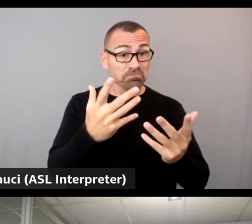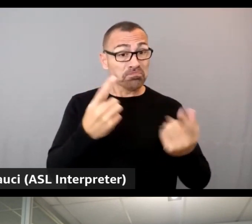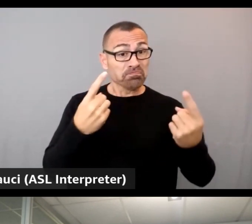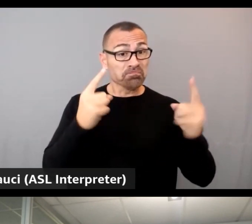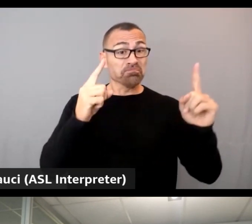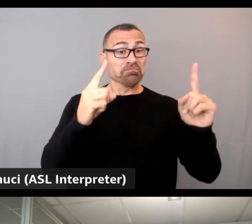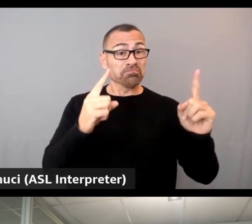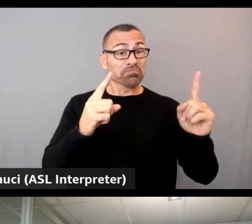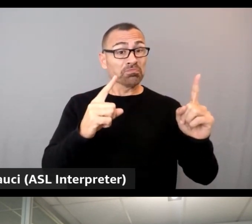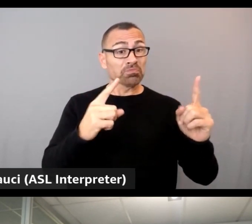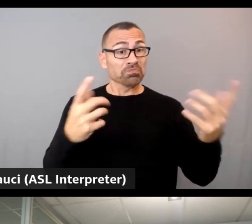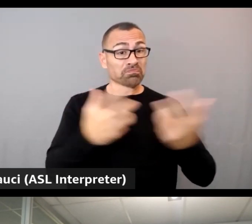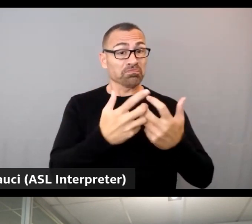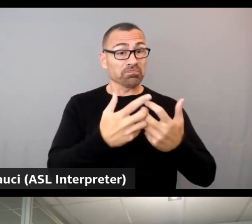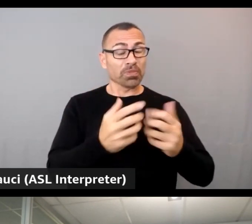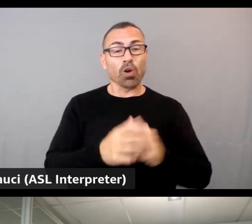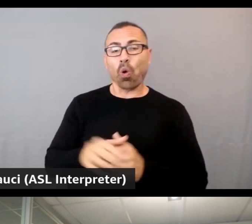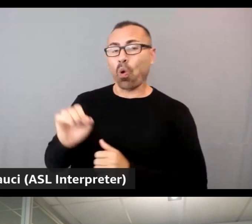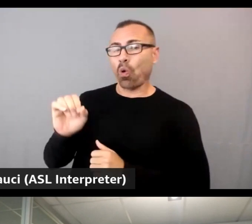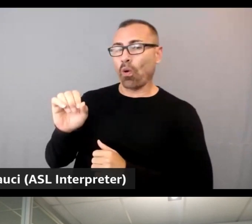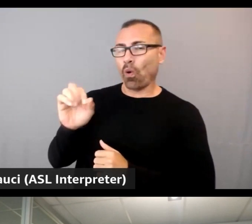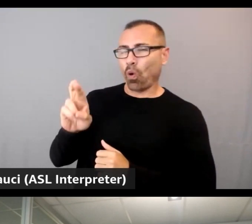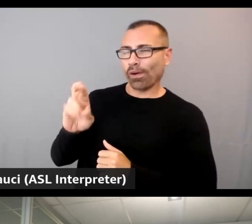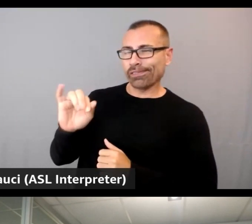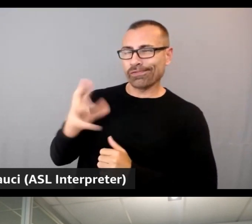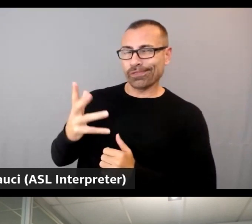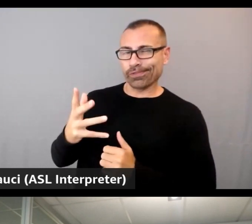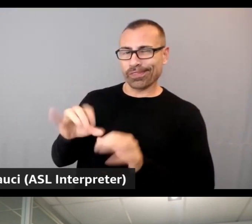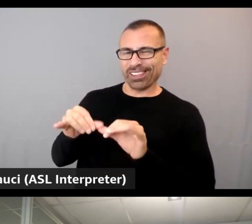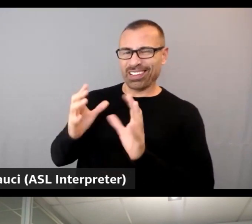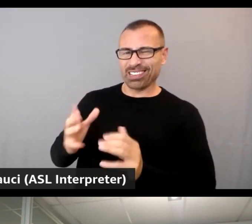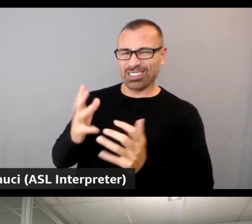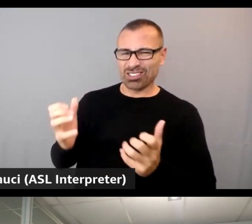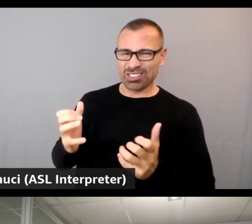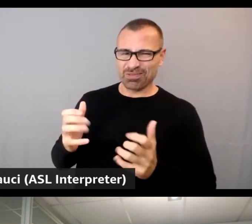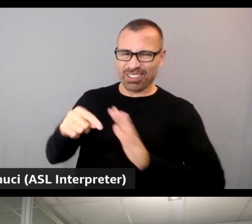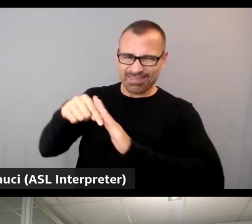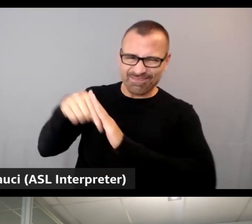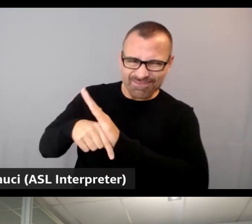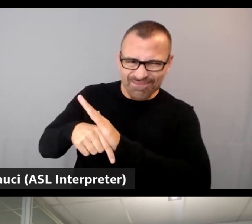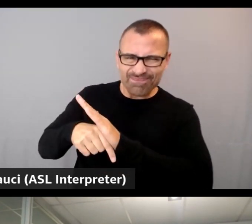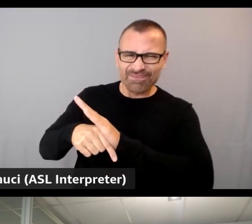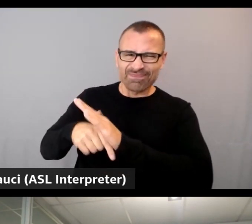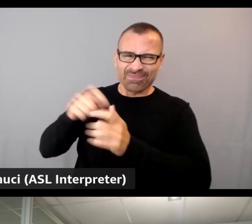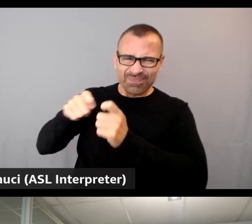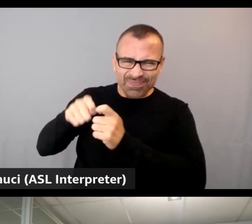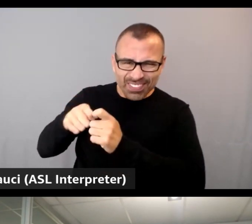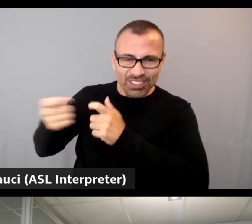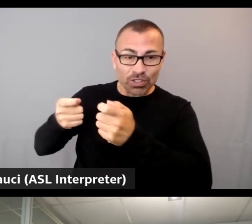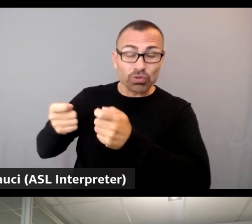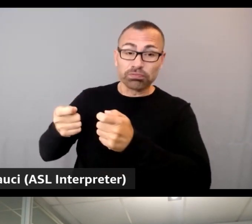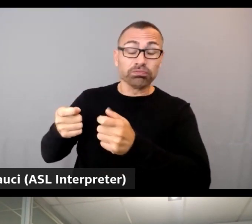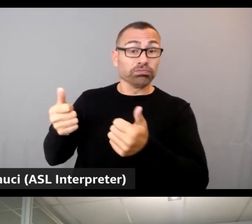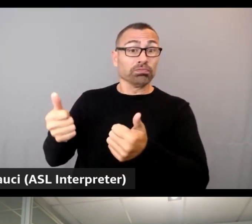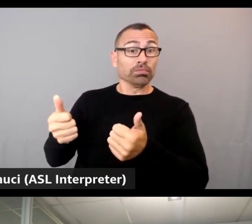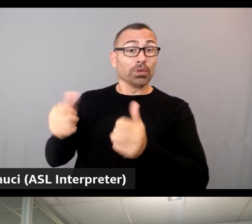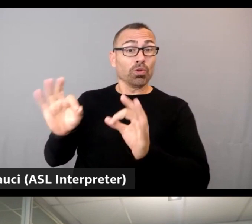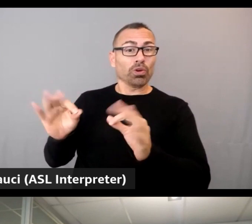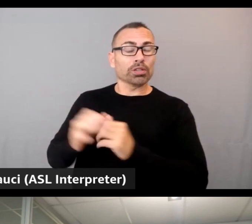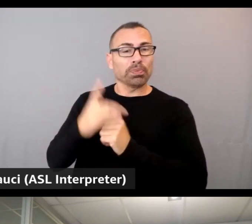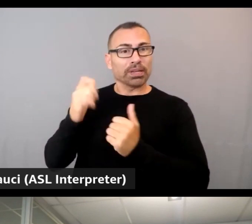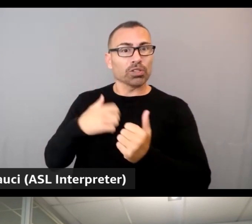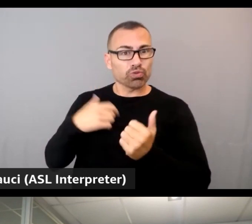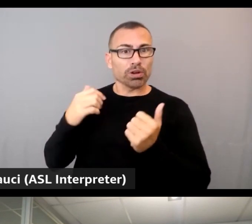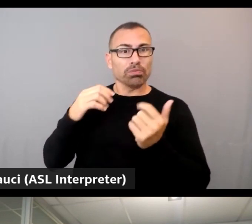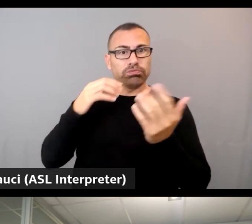the data engineer and you want the fine-grained control and you want all of that, since we're already sucking in data and merging it